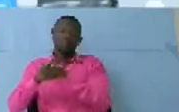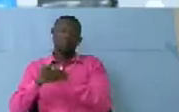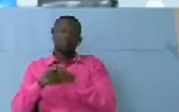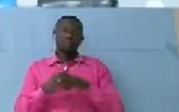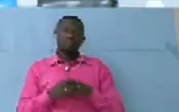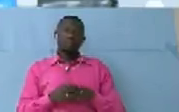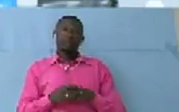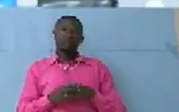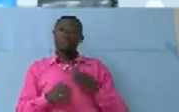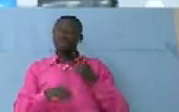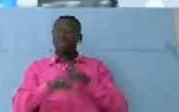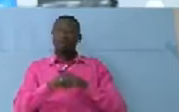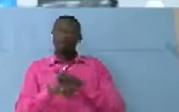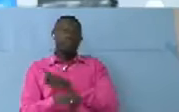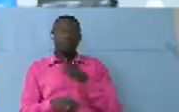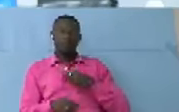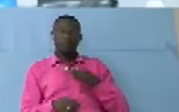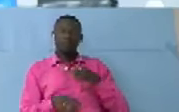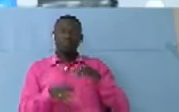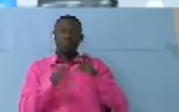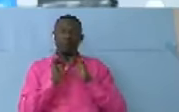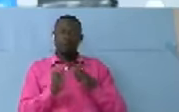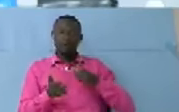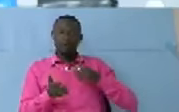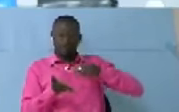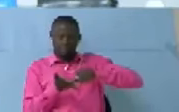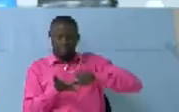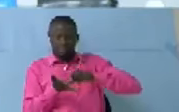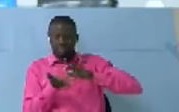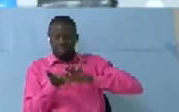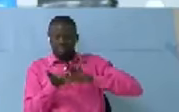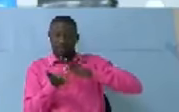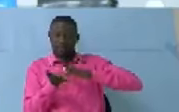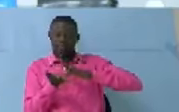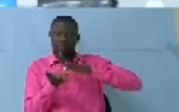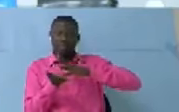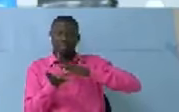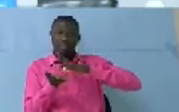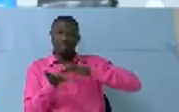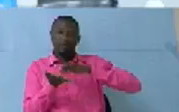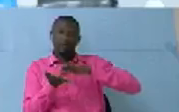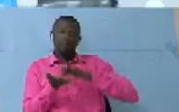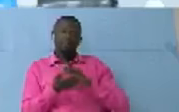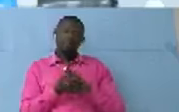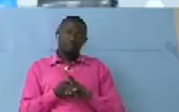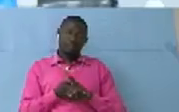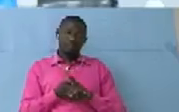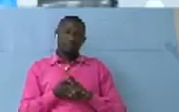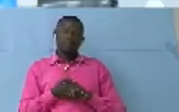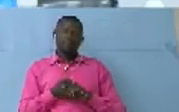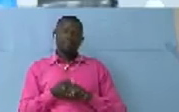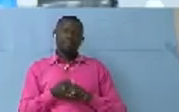a fingerprinter come. When they were taking my fingerprint, they said